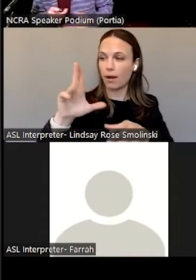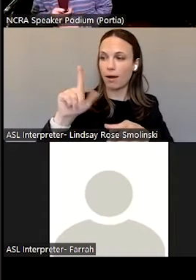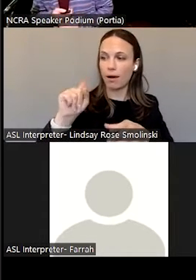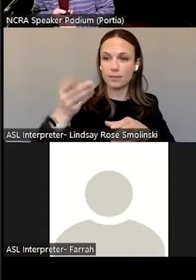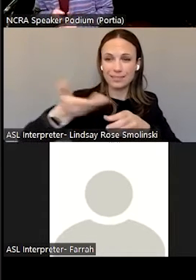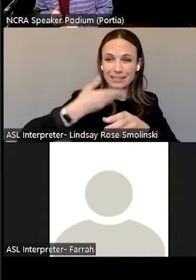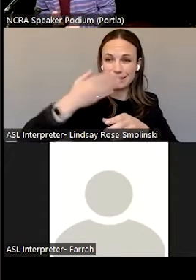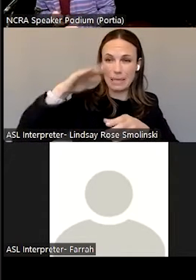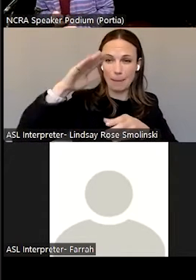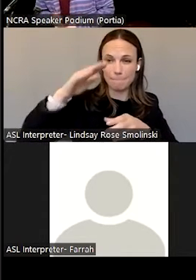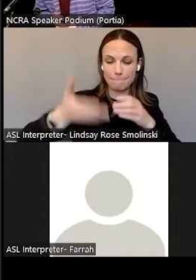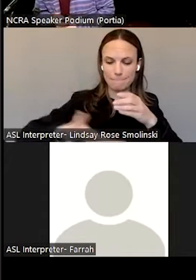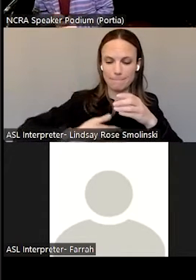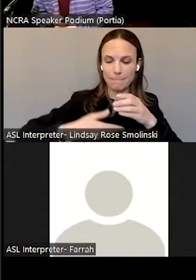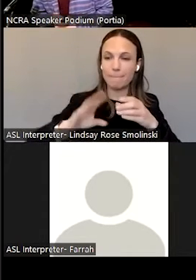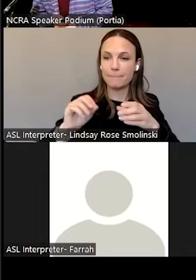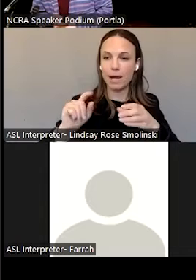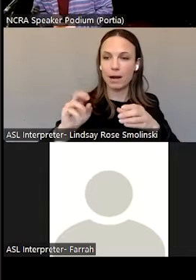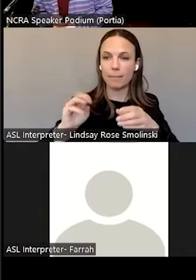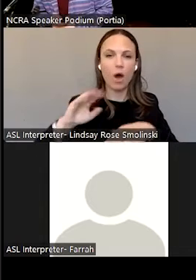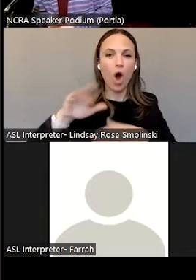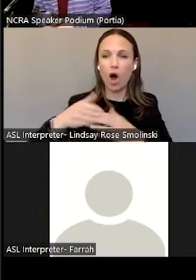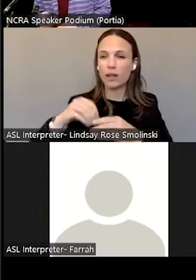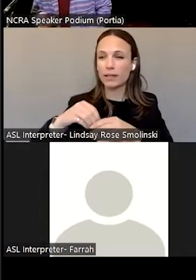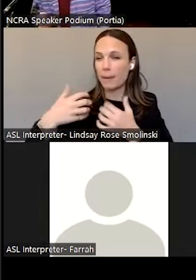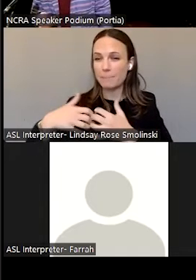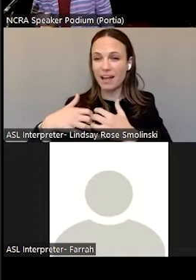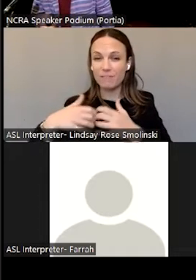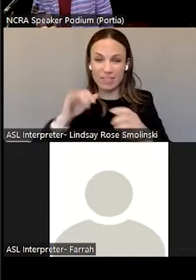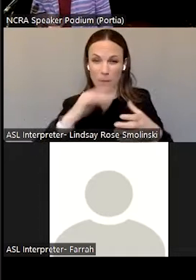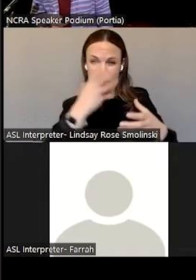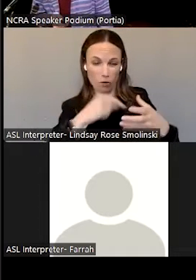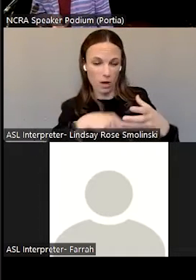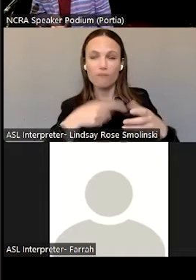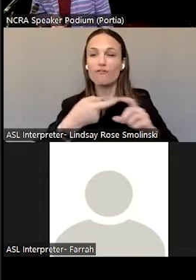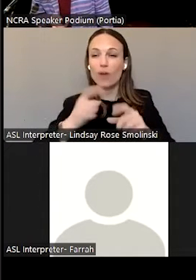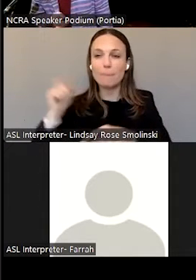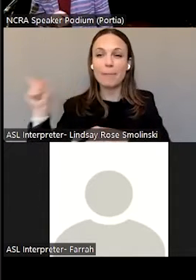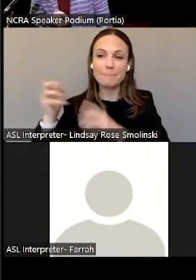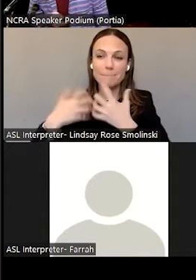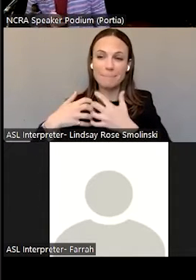all in the manufacture and the design of the bottle itself.